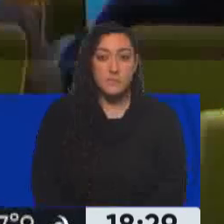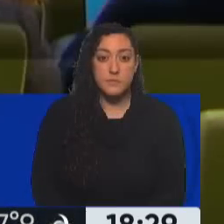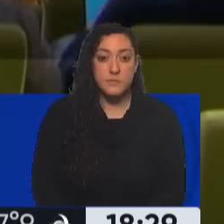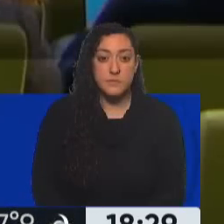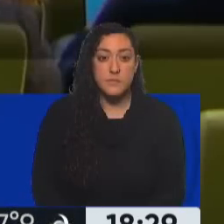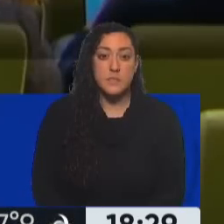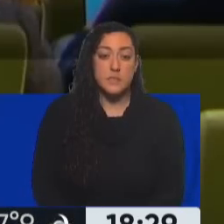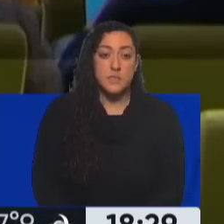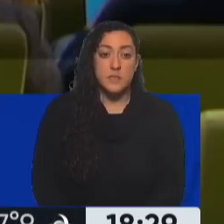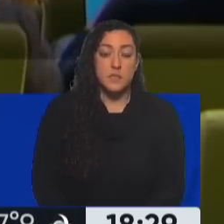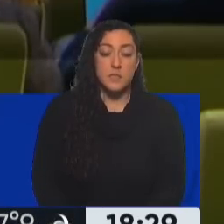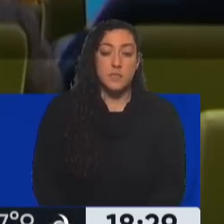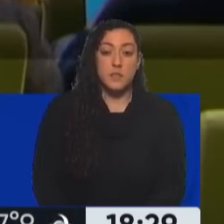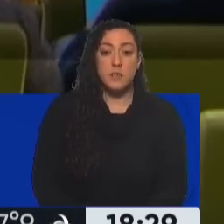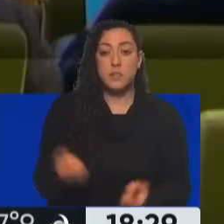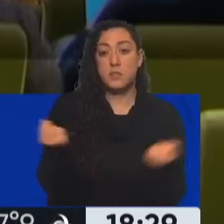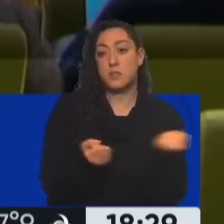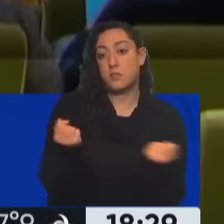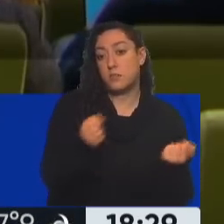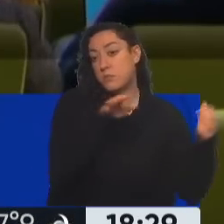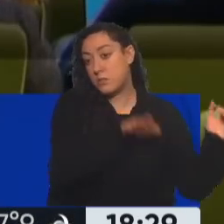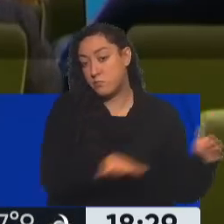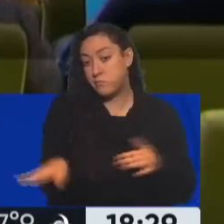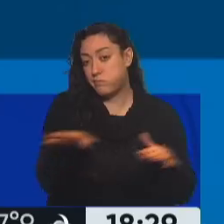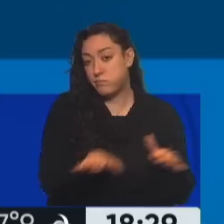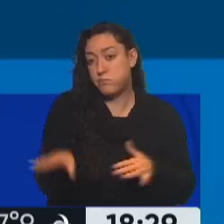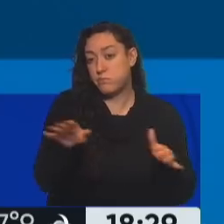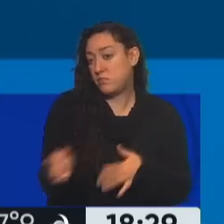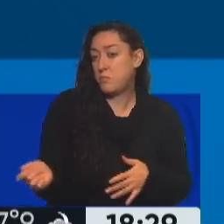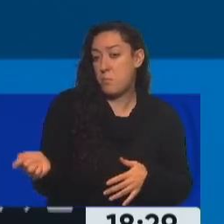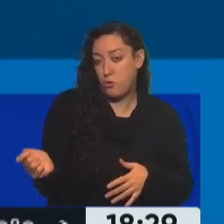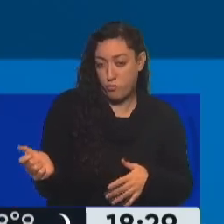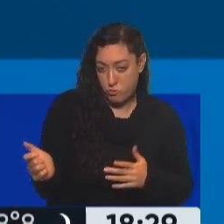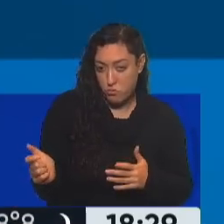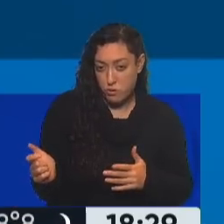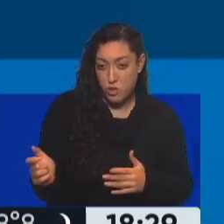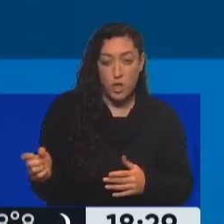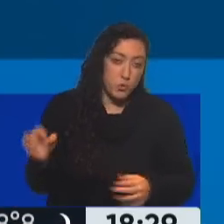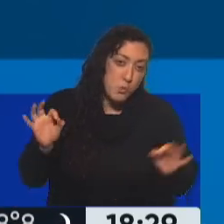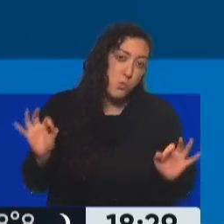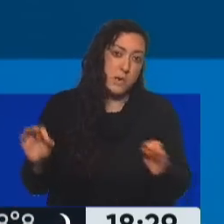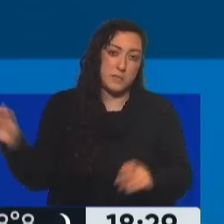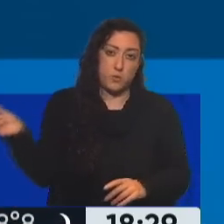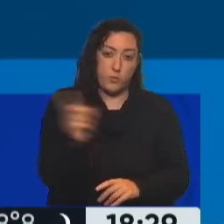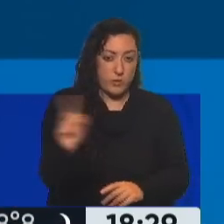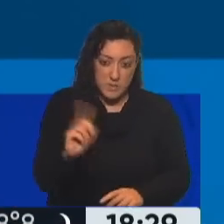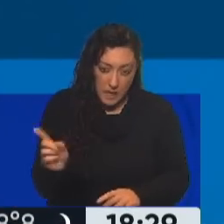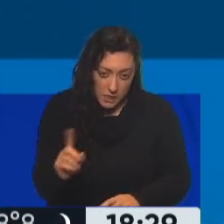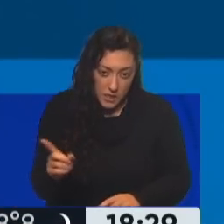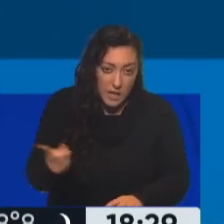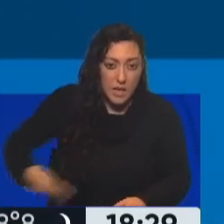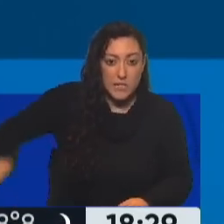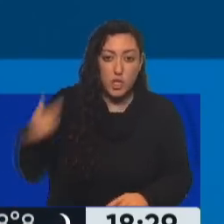The shipment from yesterday is limited in quantity and nowhere near sufficient to meet the scale and scope